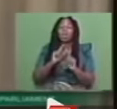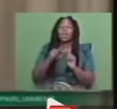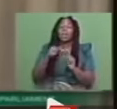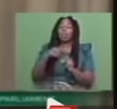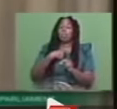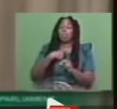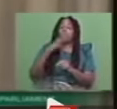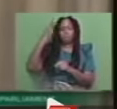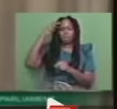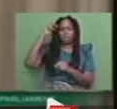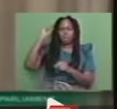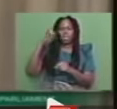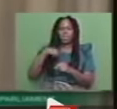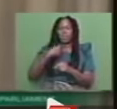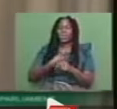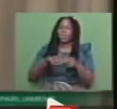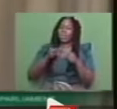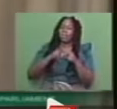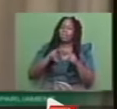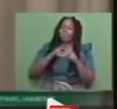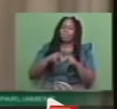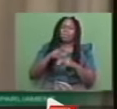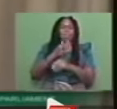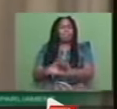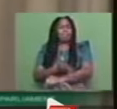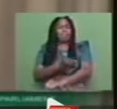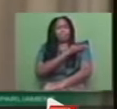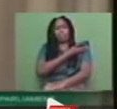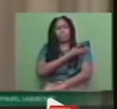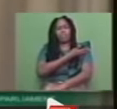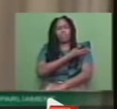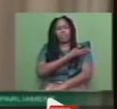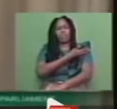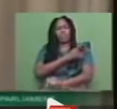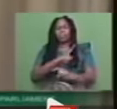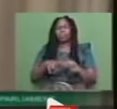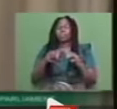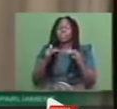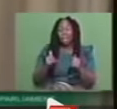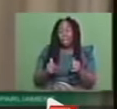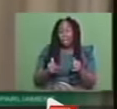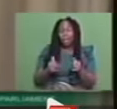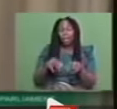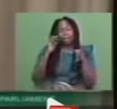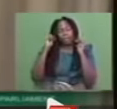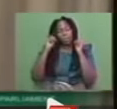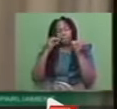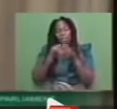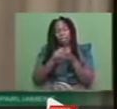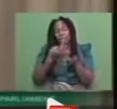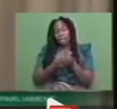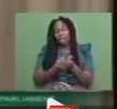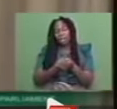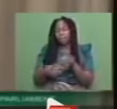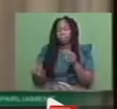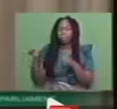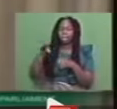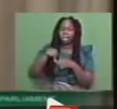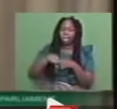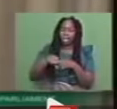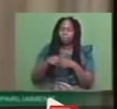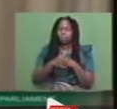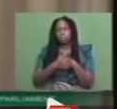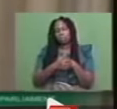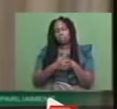increased, improved the ease of doing business. You have brought us to this pass. We saw the digital process